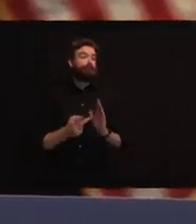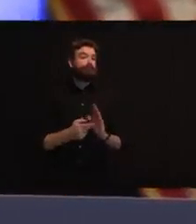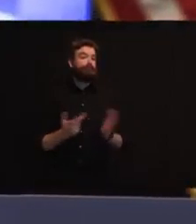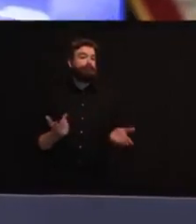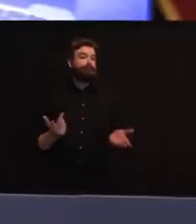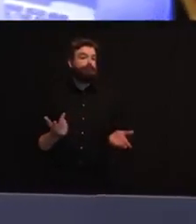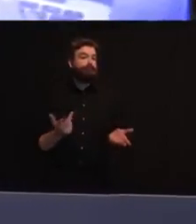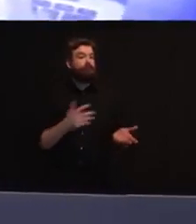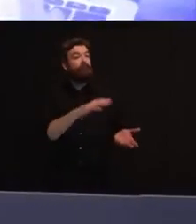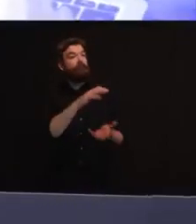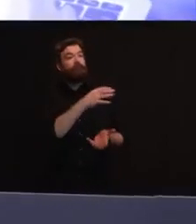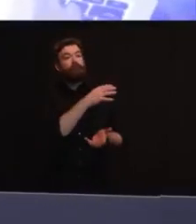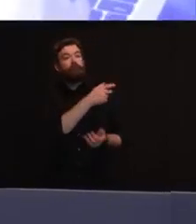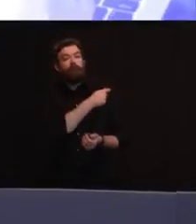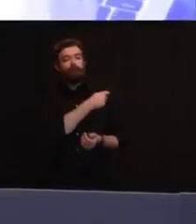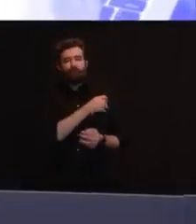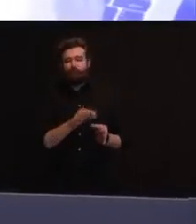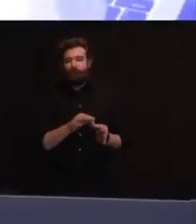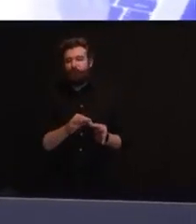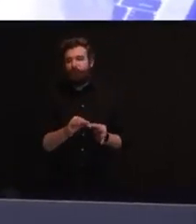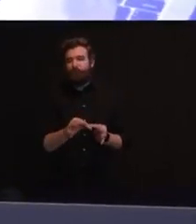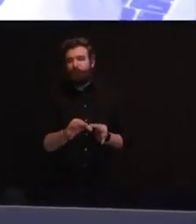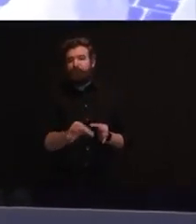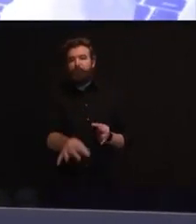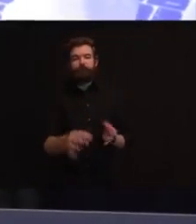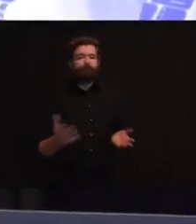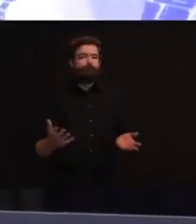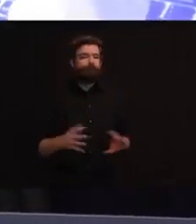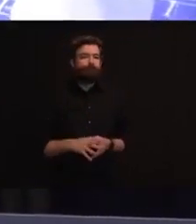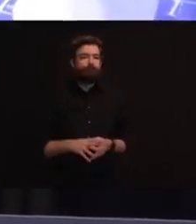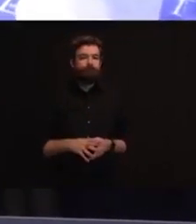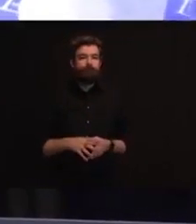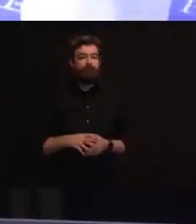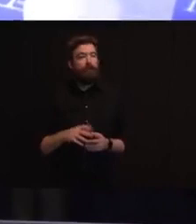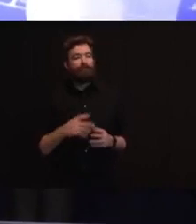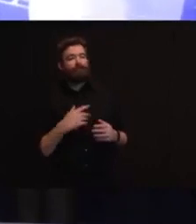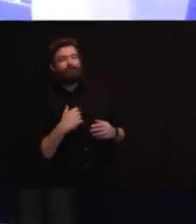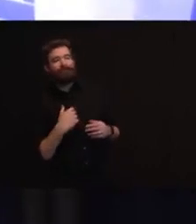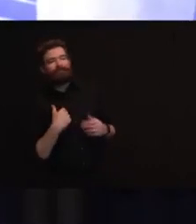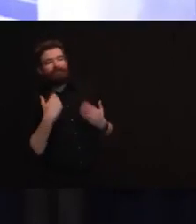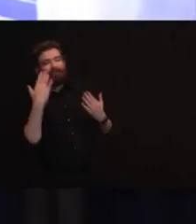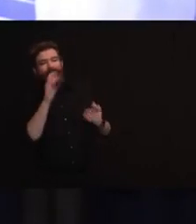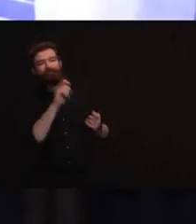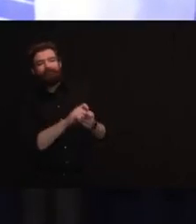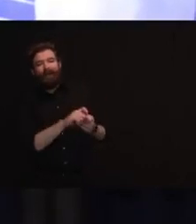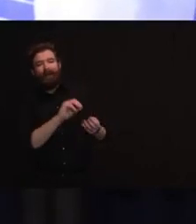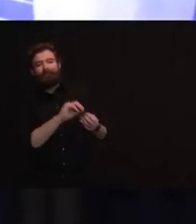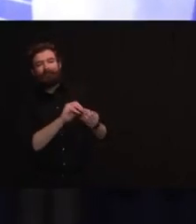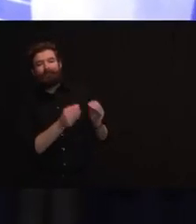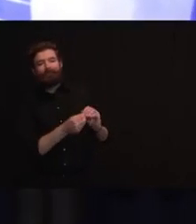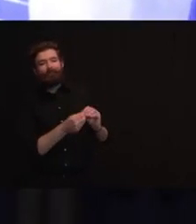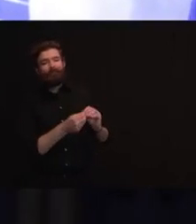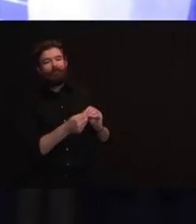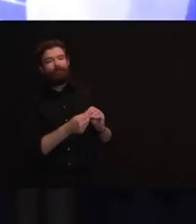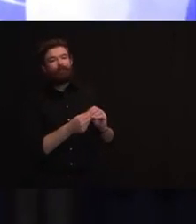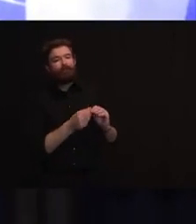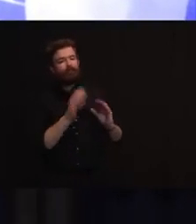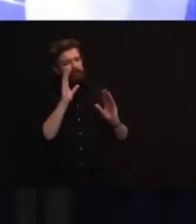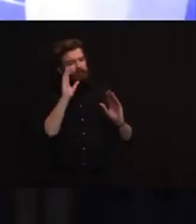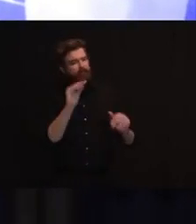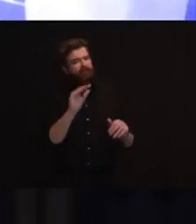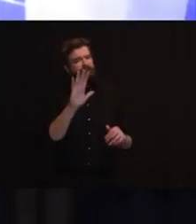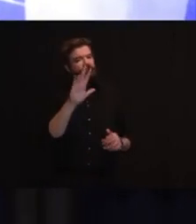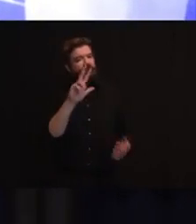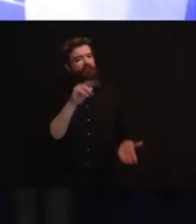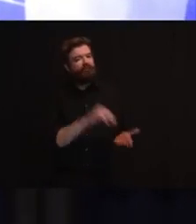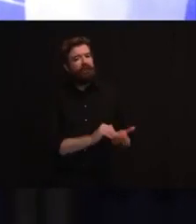comes in today, but we expect about 53,000 Pfizer and 53,000